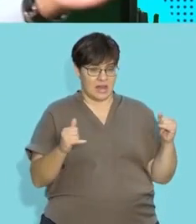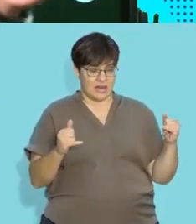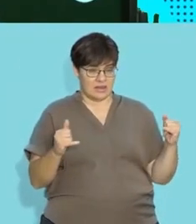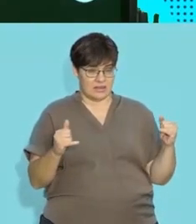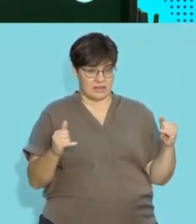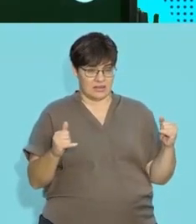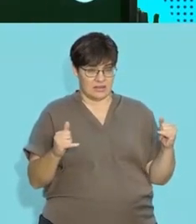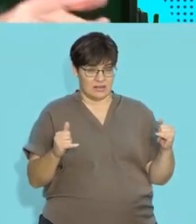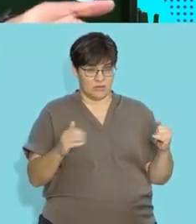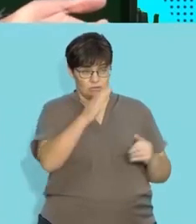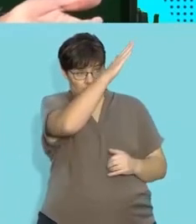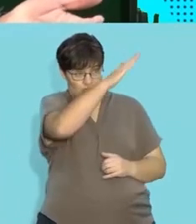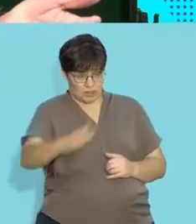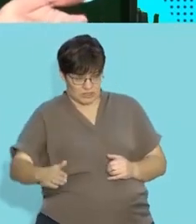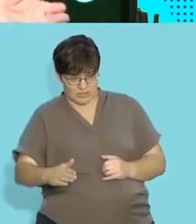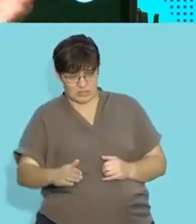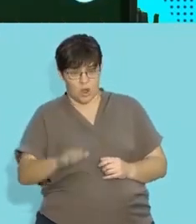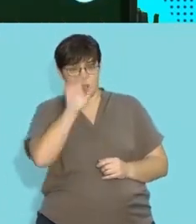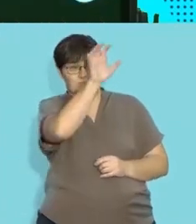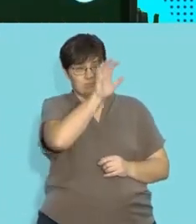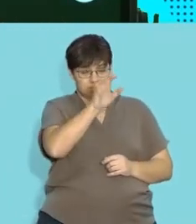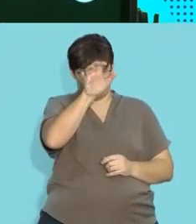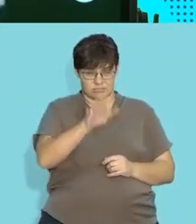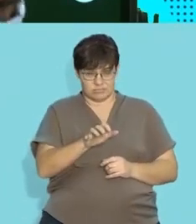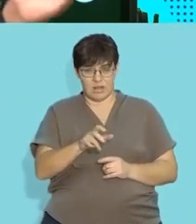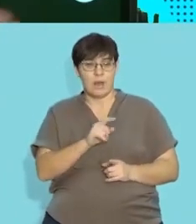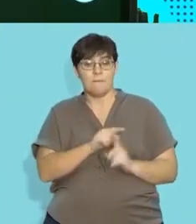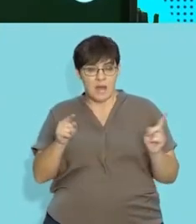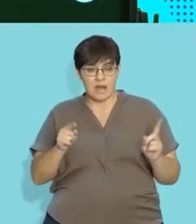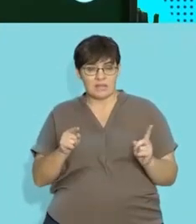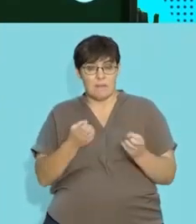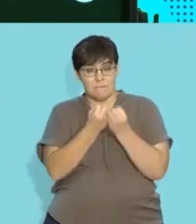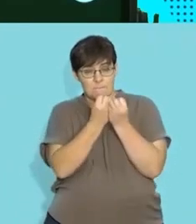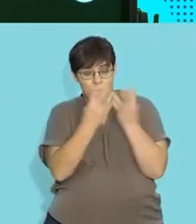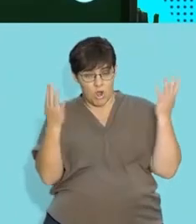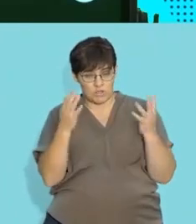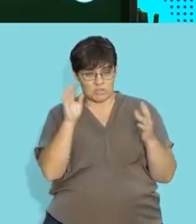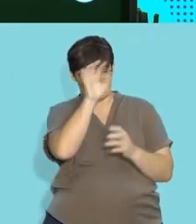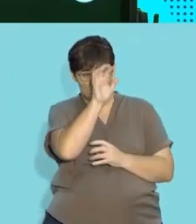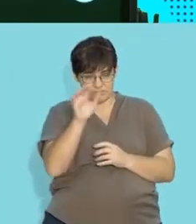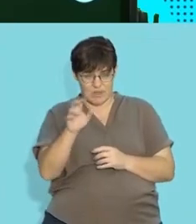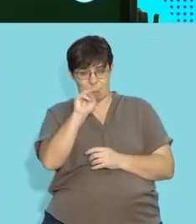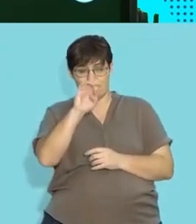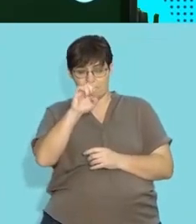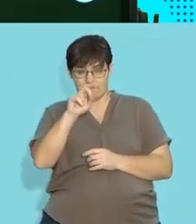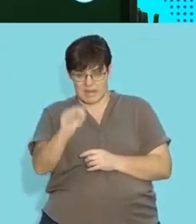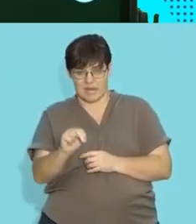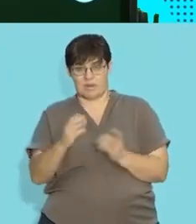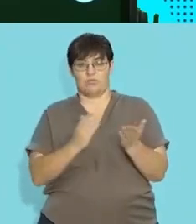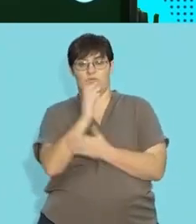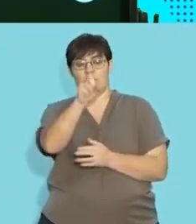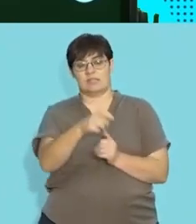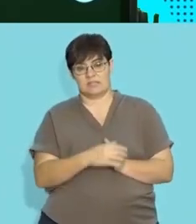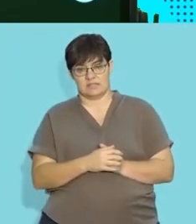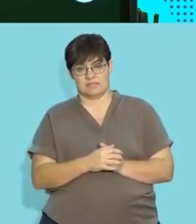It's a line, a straight line, okay, on a scatter plot, but must pass through the